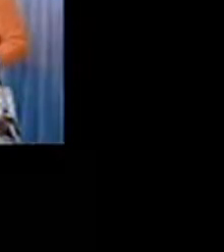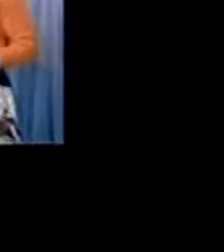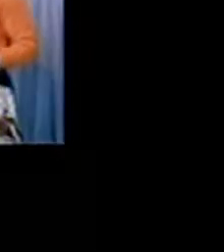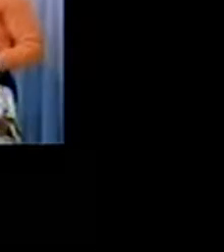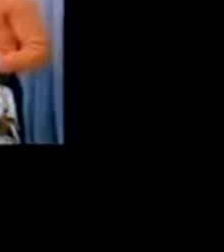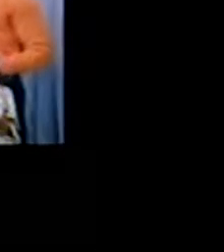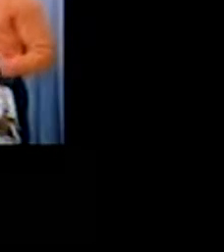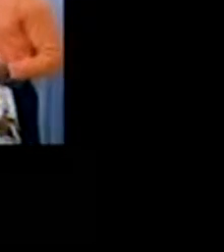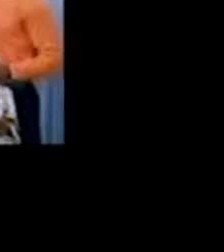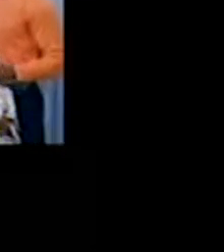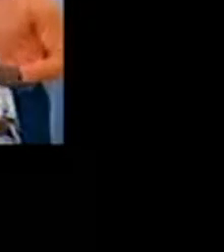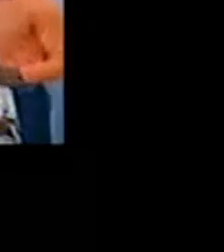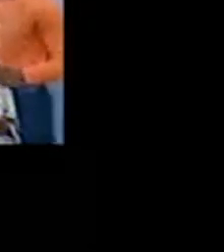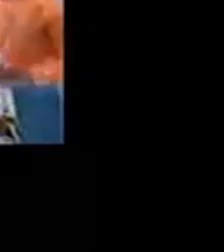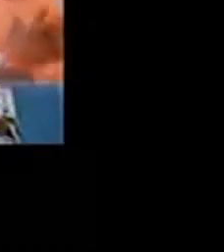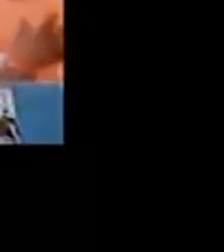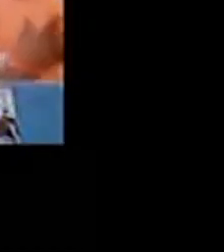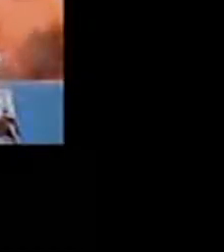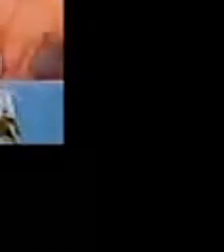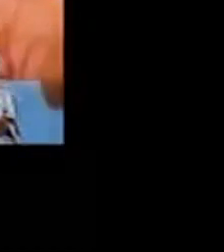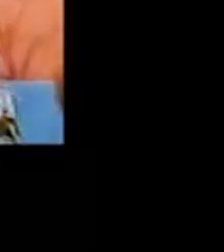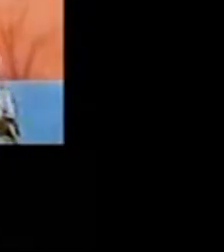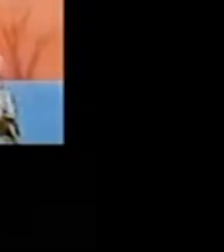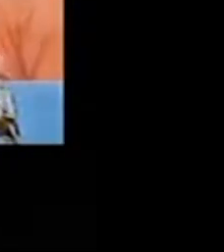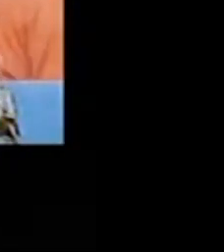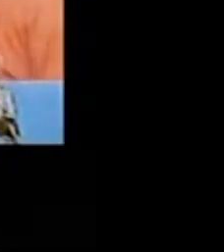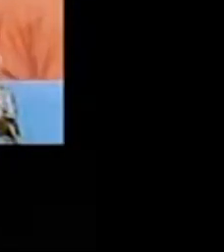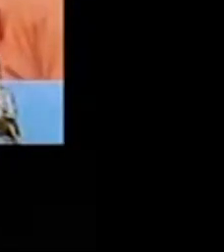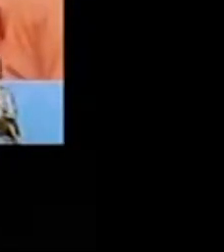a child of God.